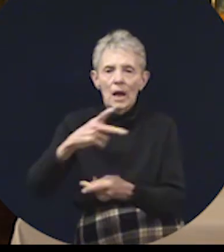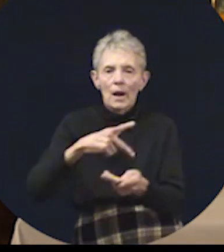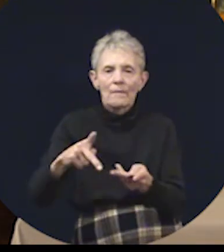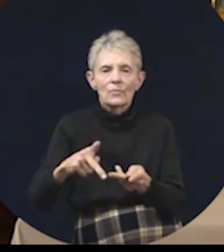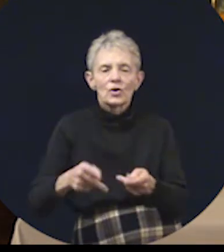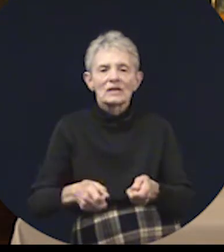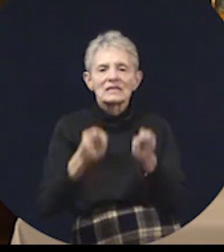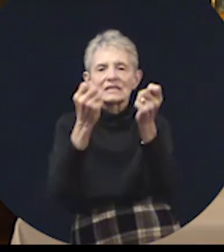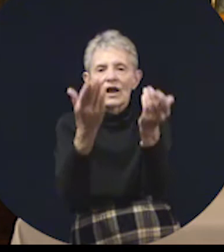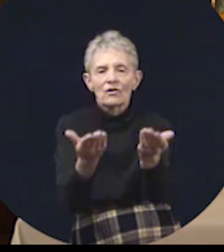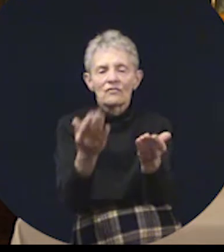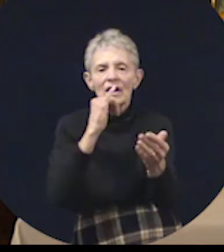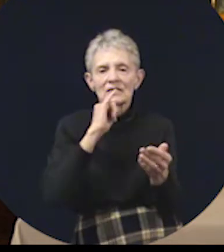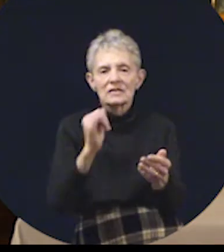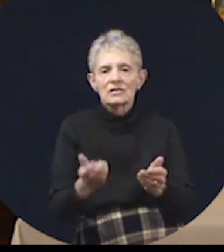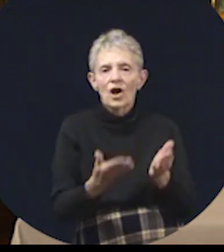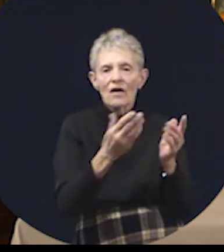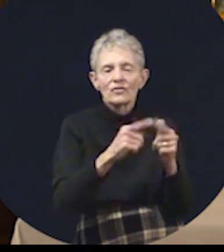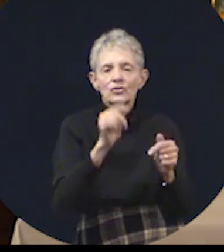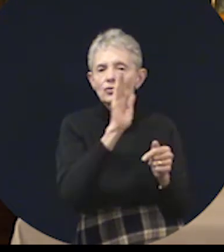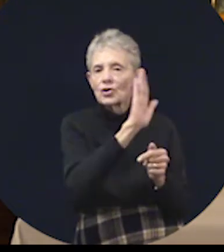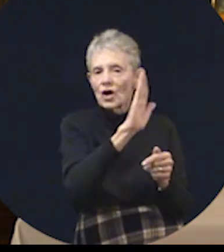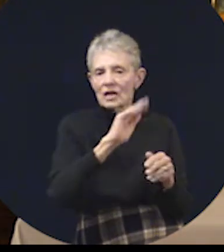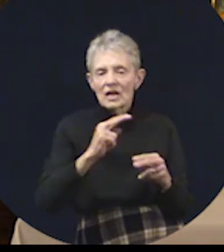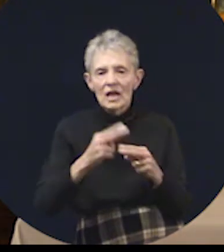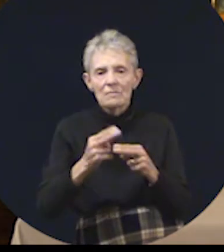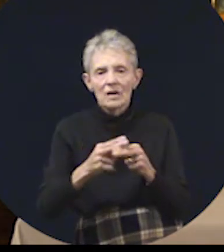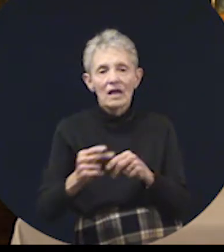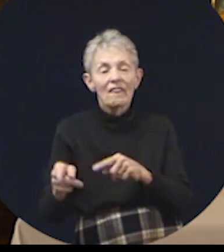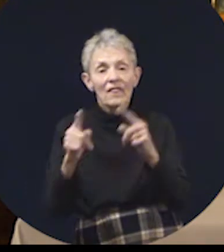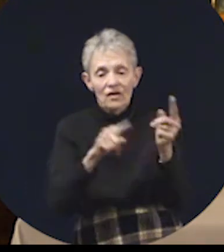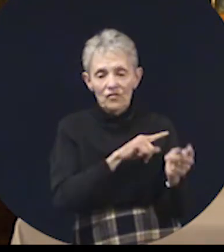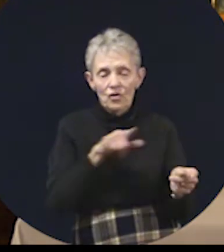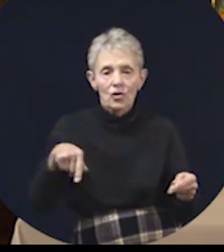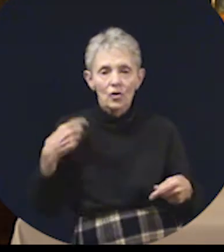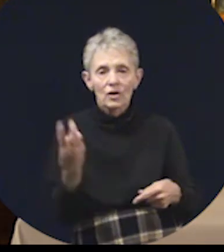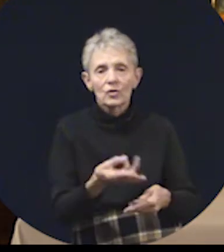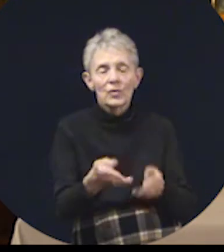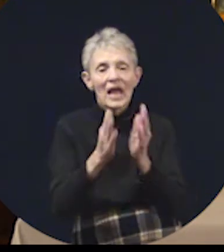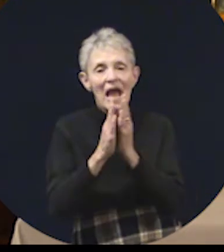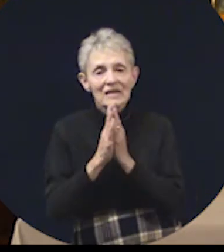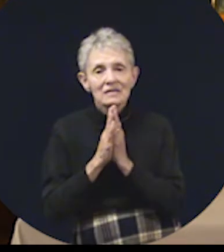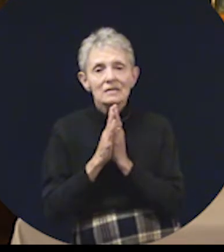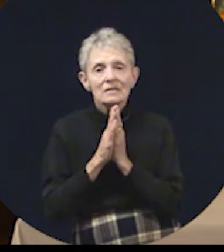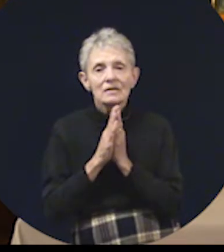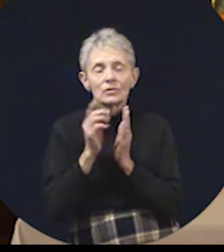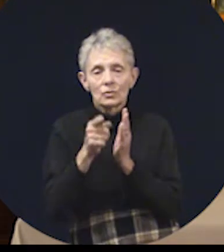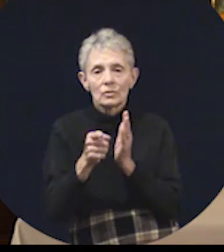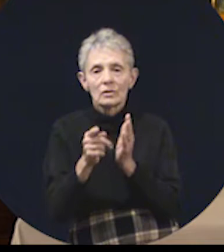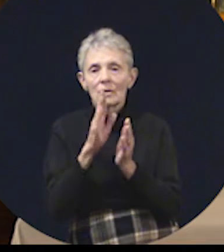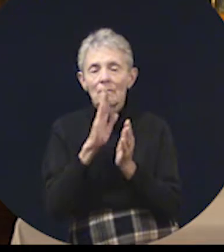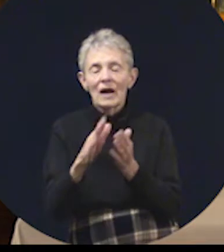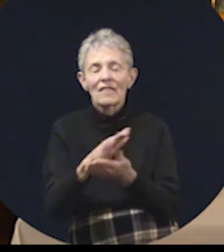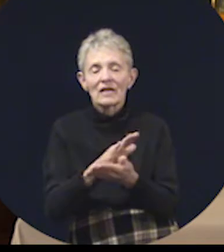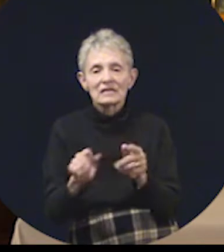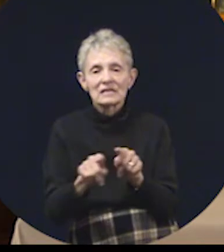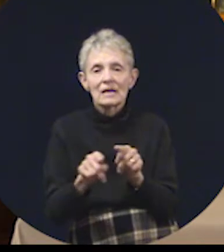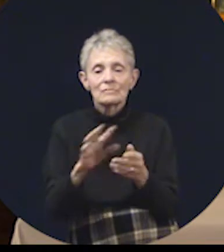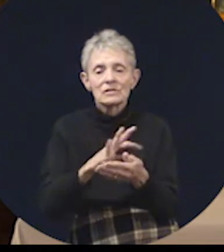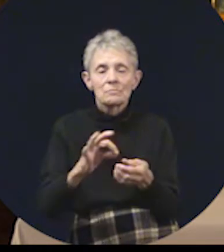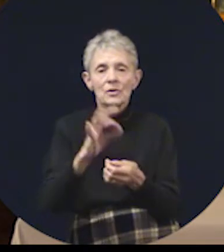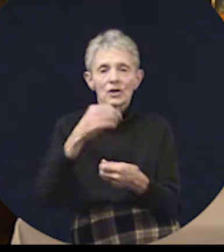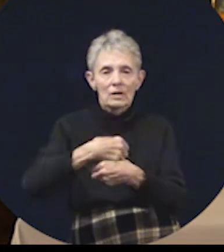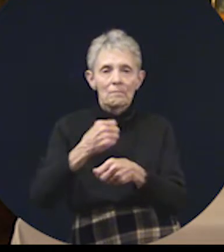name. Therefore, O Lord, we humbly implore you, By the same Spirit make these gifts